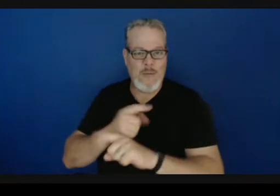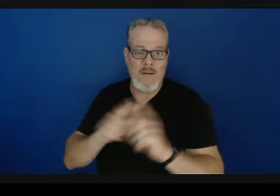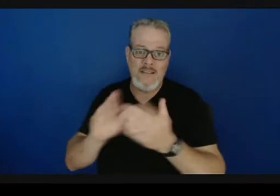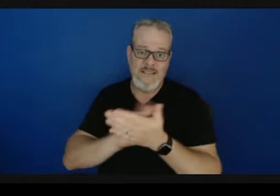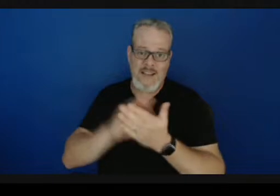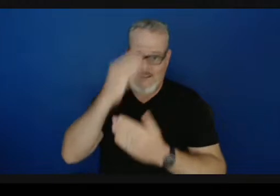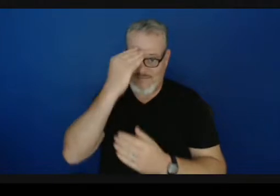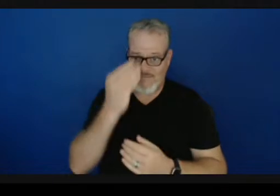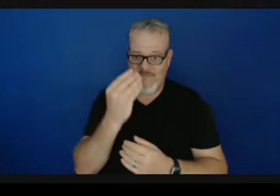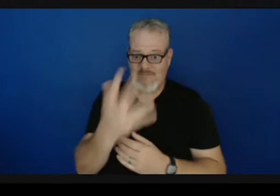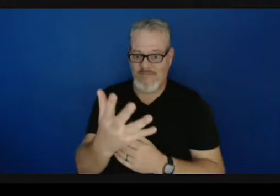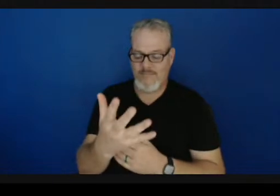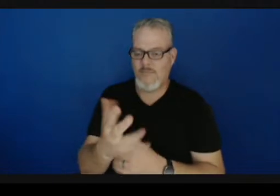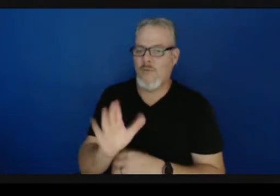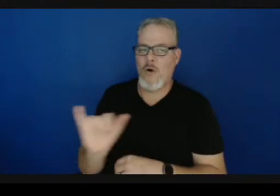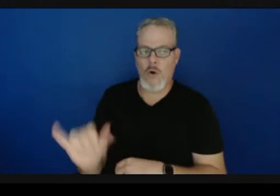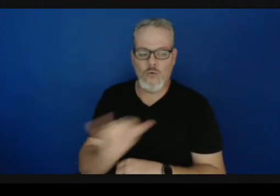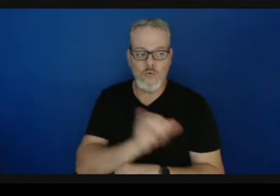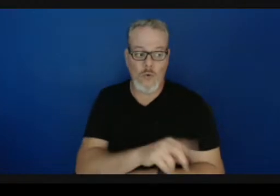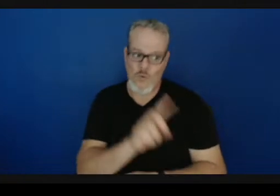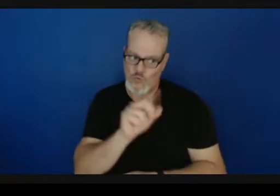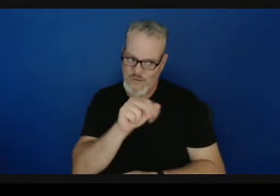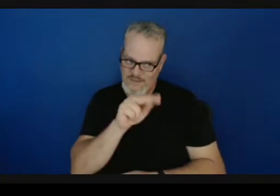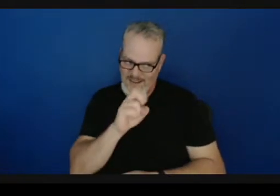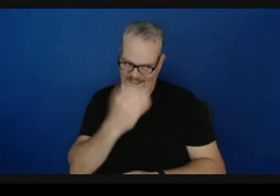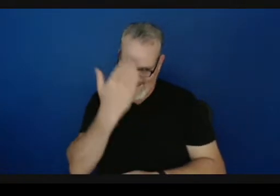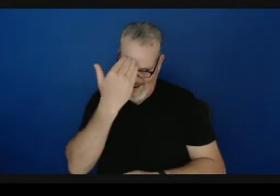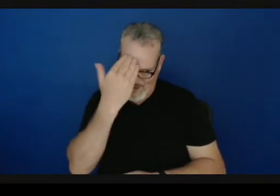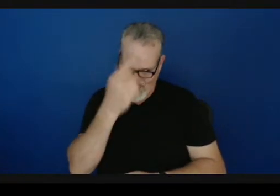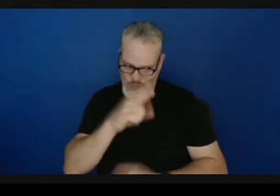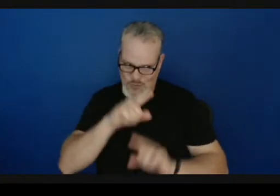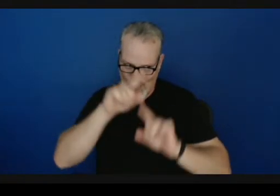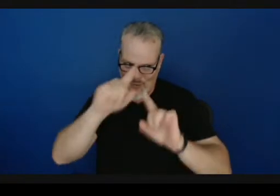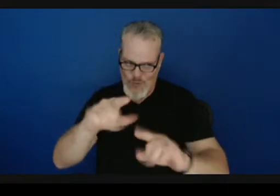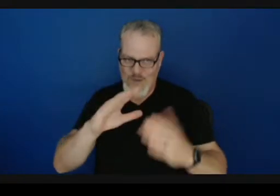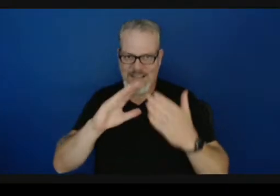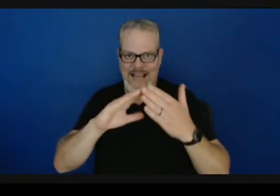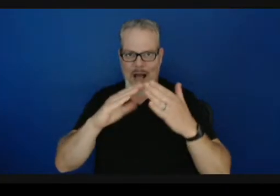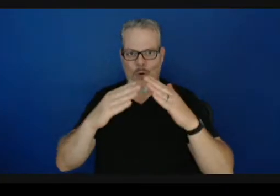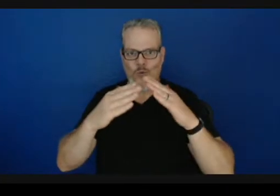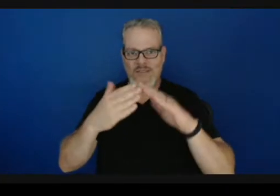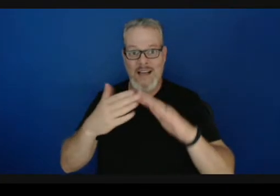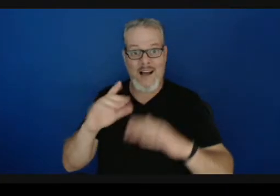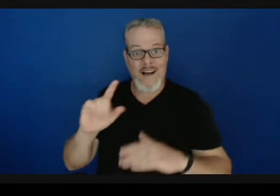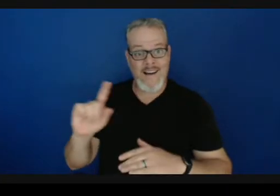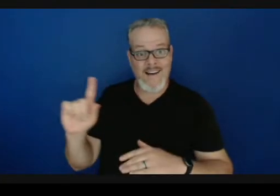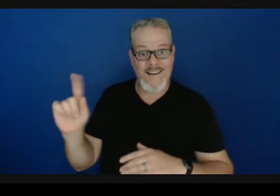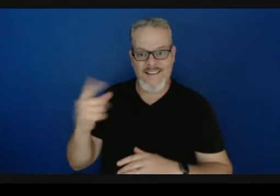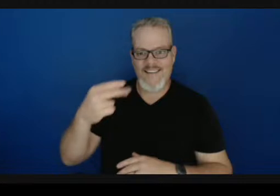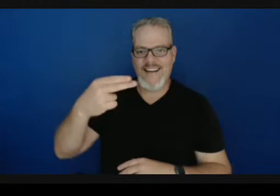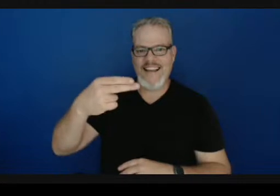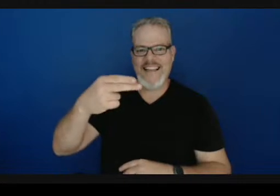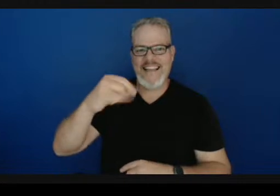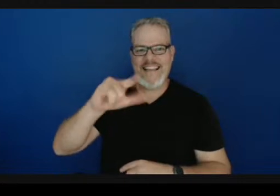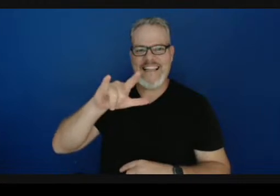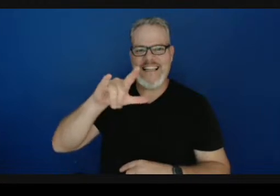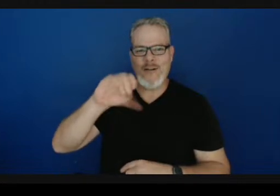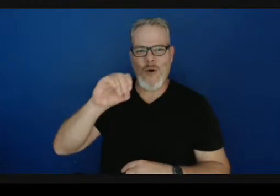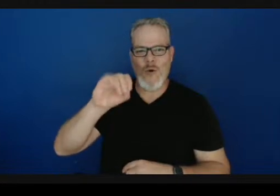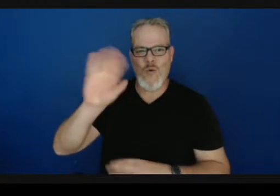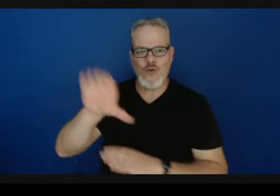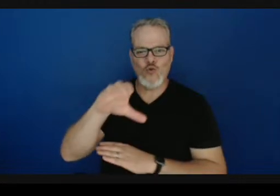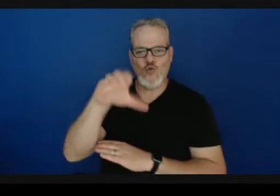And Dane, I know you're headed downtown tomorrow. This is where you're going. The Hilo Christmas Extravaganza. One of